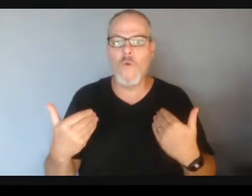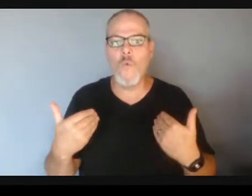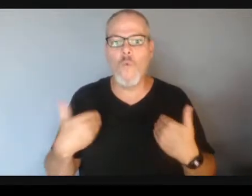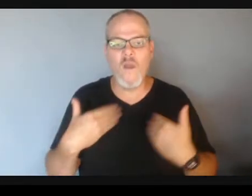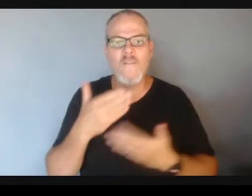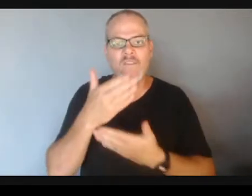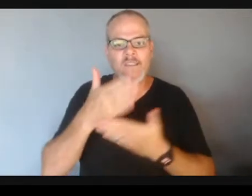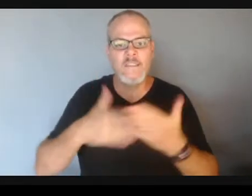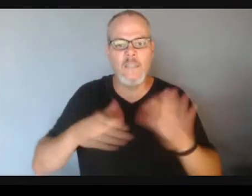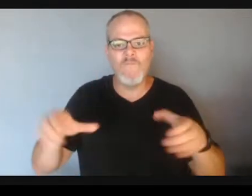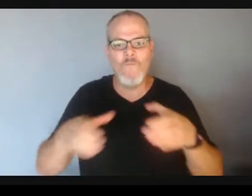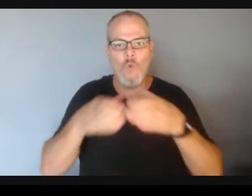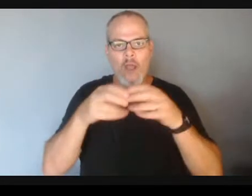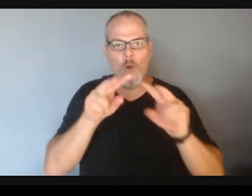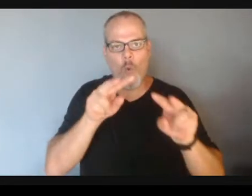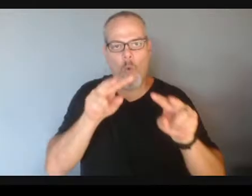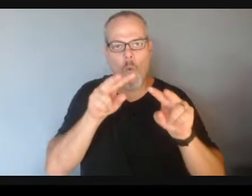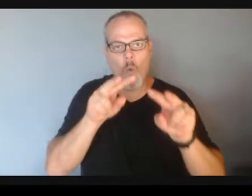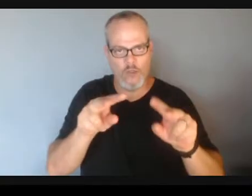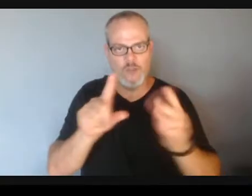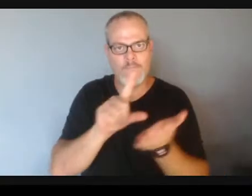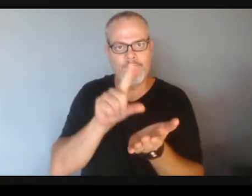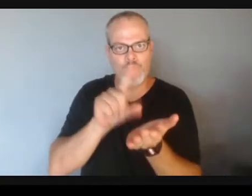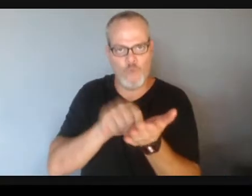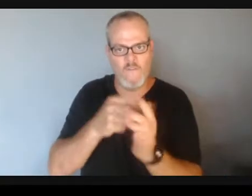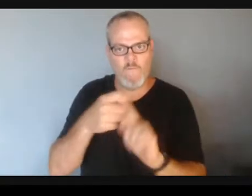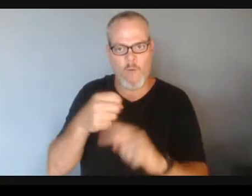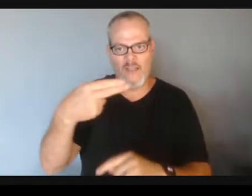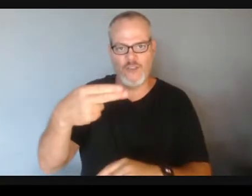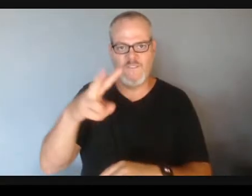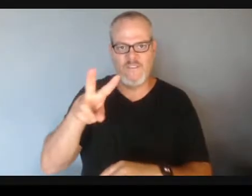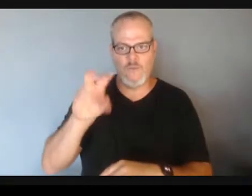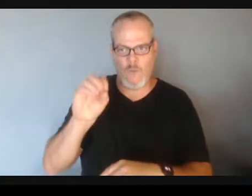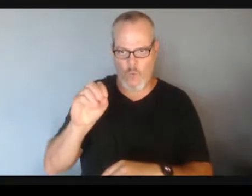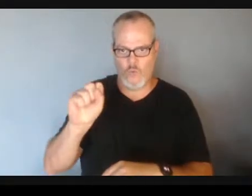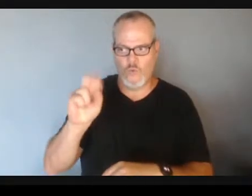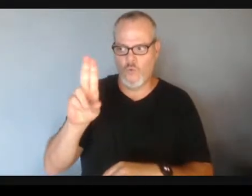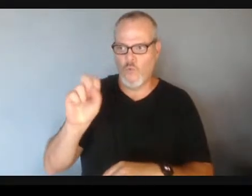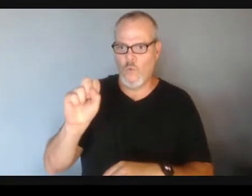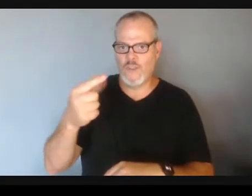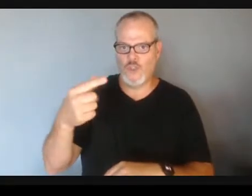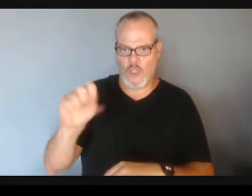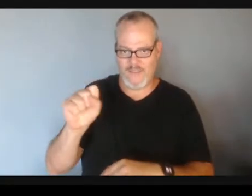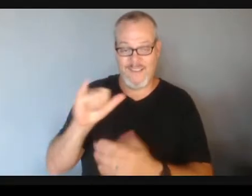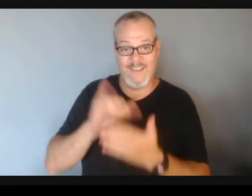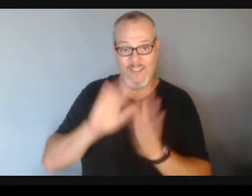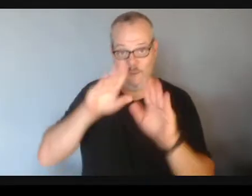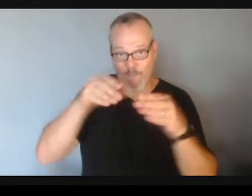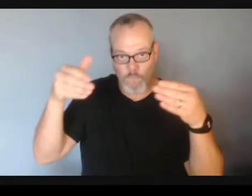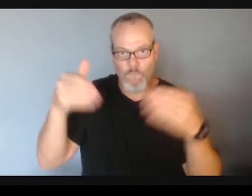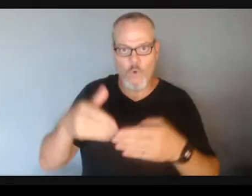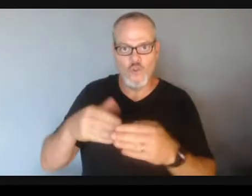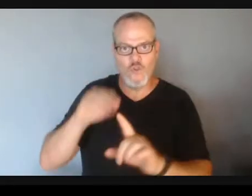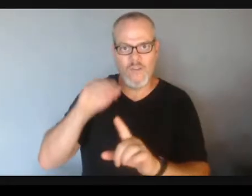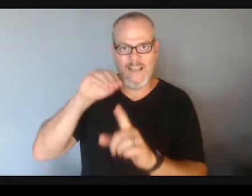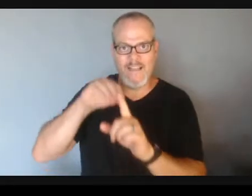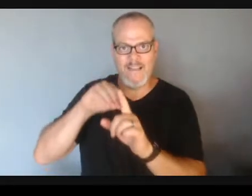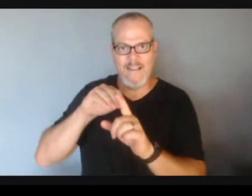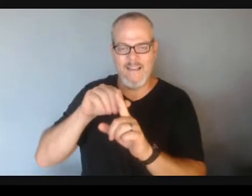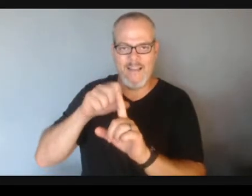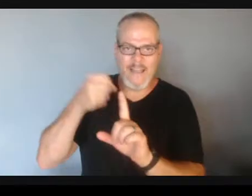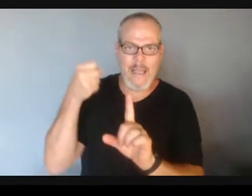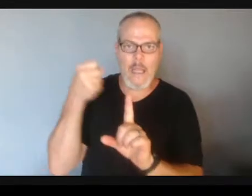Volcano Watch come out from USGS HVO. This one focuses on the impacts of water up at the